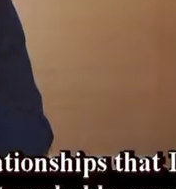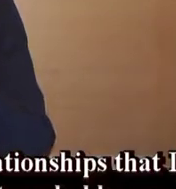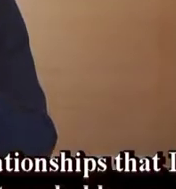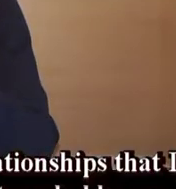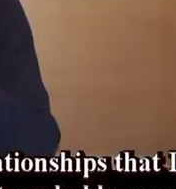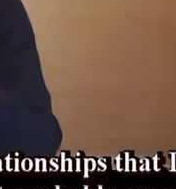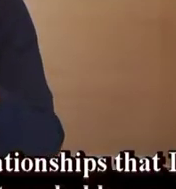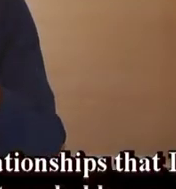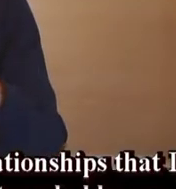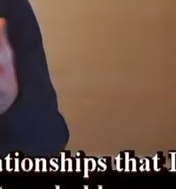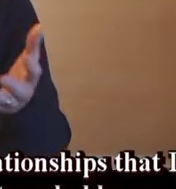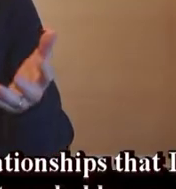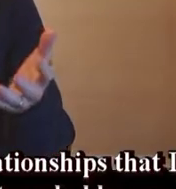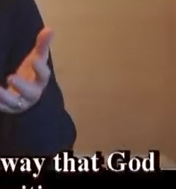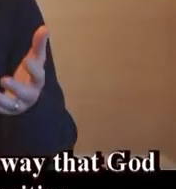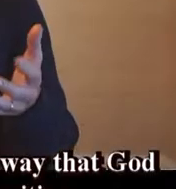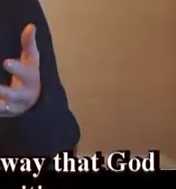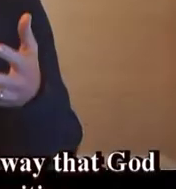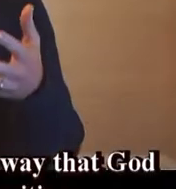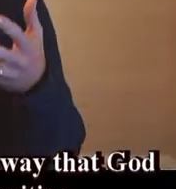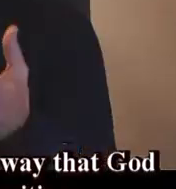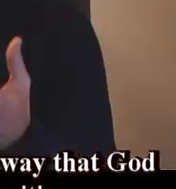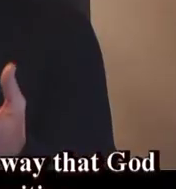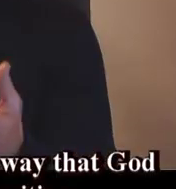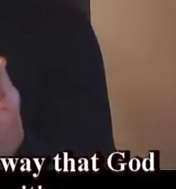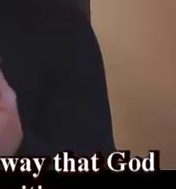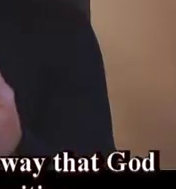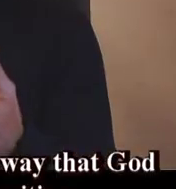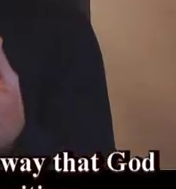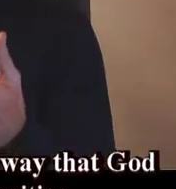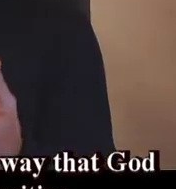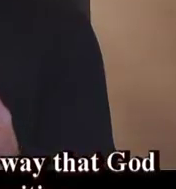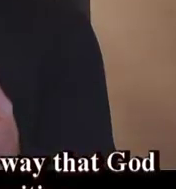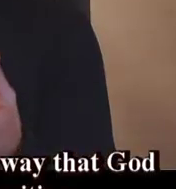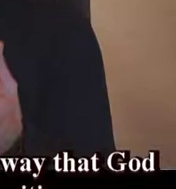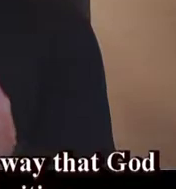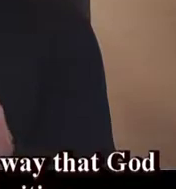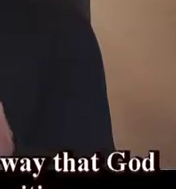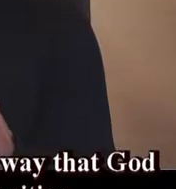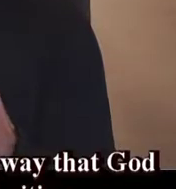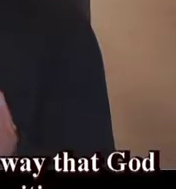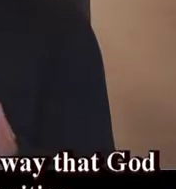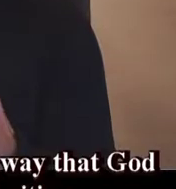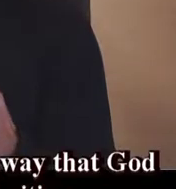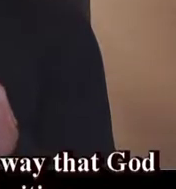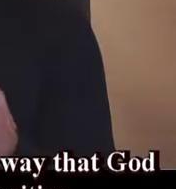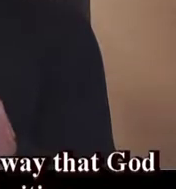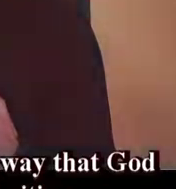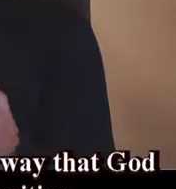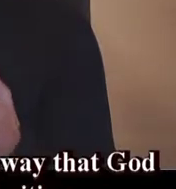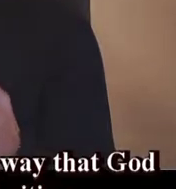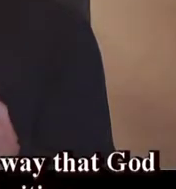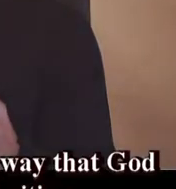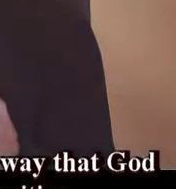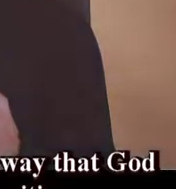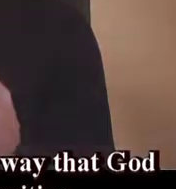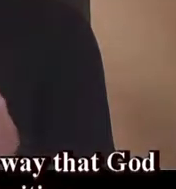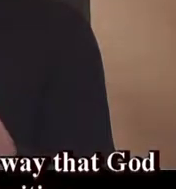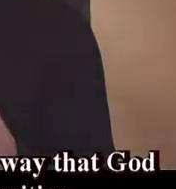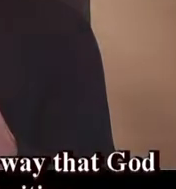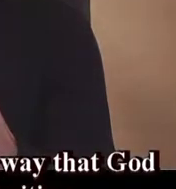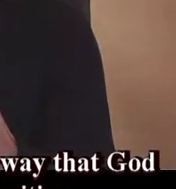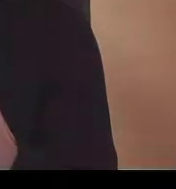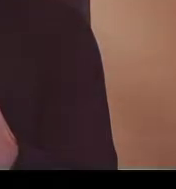folks there. But probably more so, I'm so thankful for the radical way that God has changed my heart and